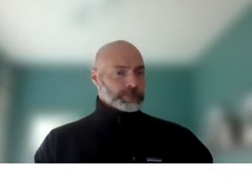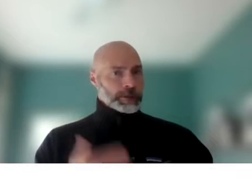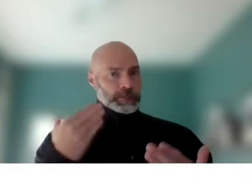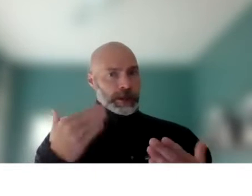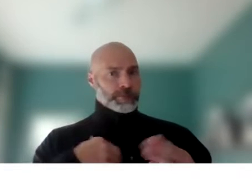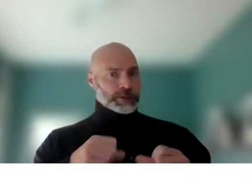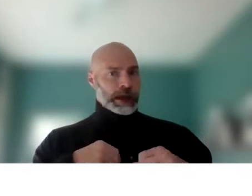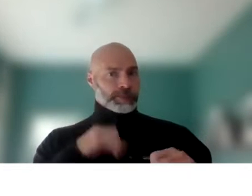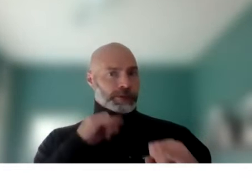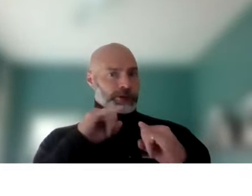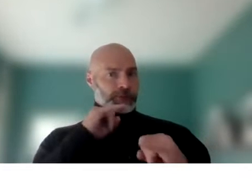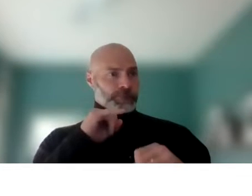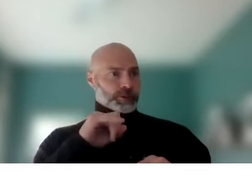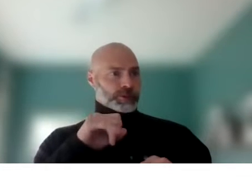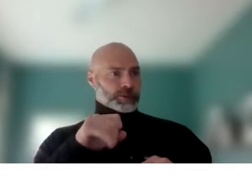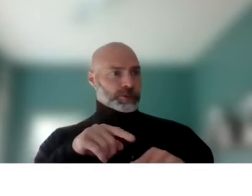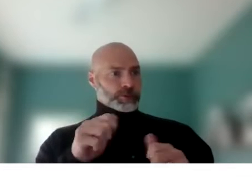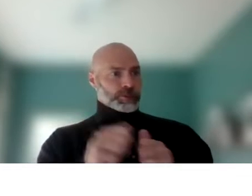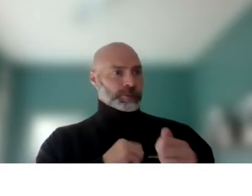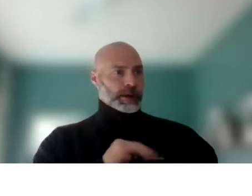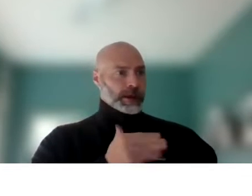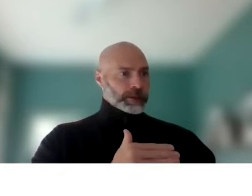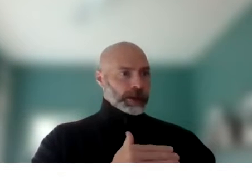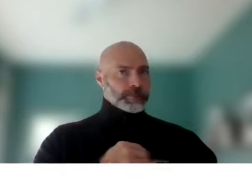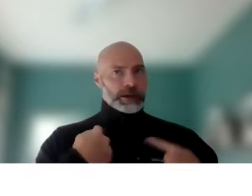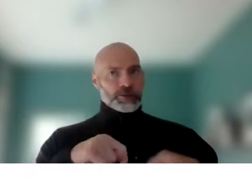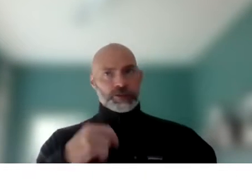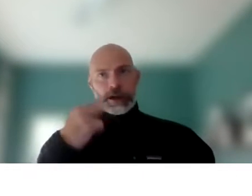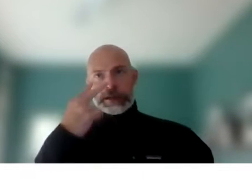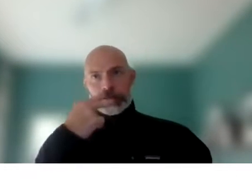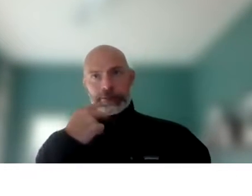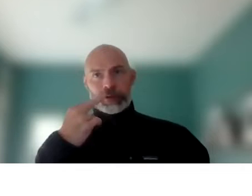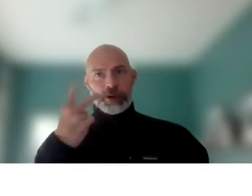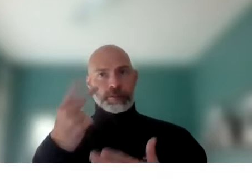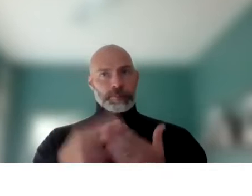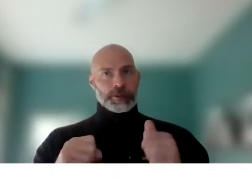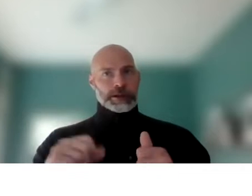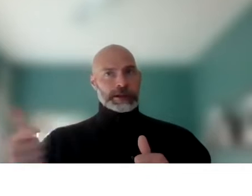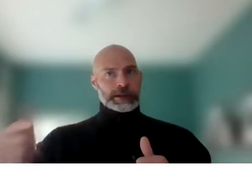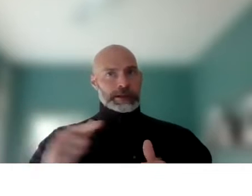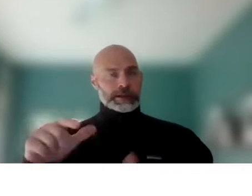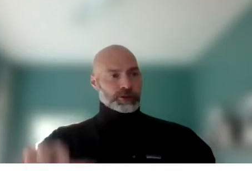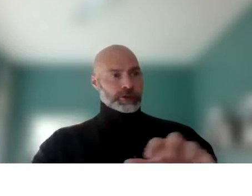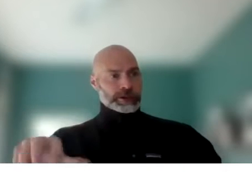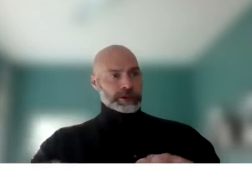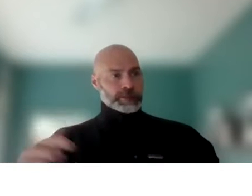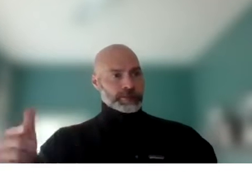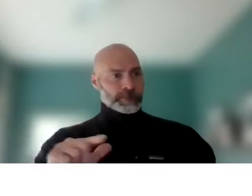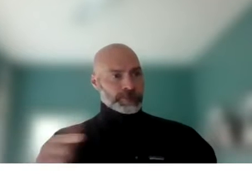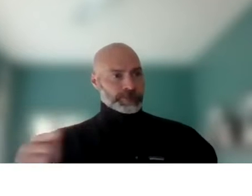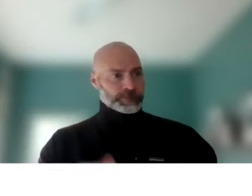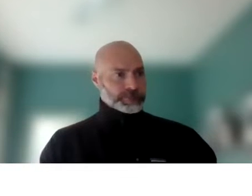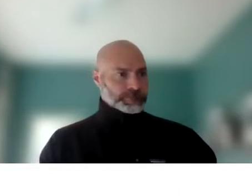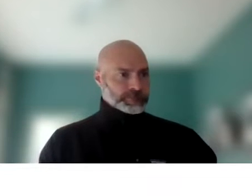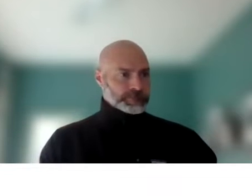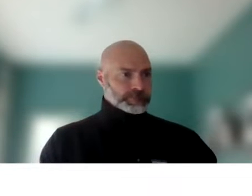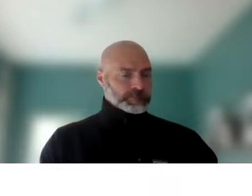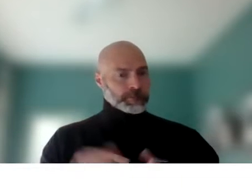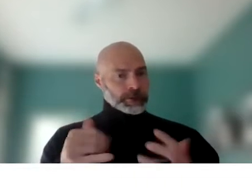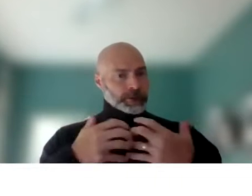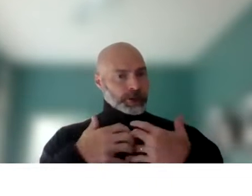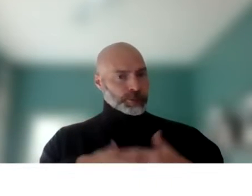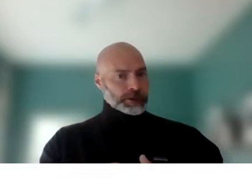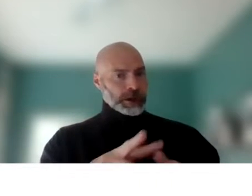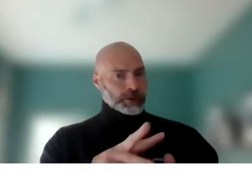laptop with me. And so we had the interview via chatting, lip reading, and or typing back and